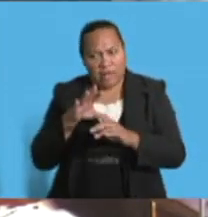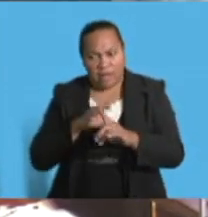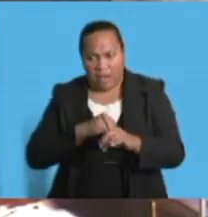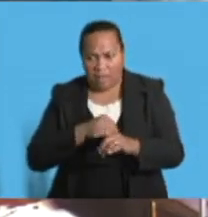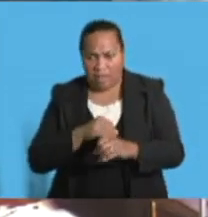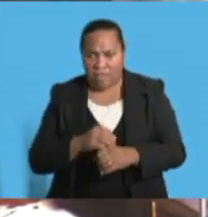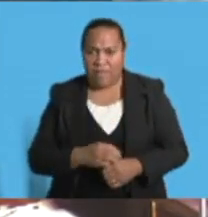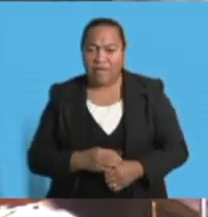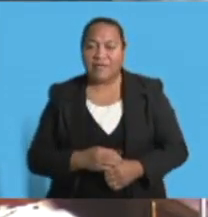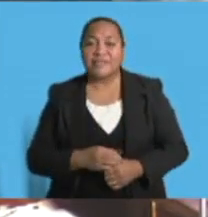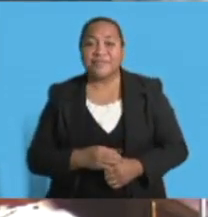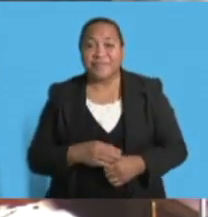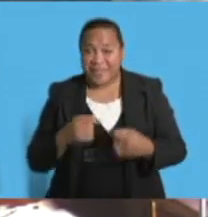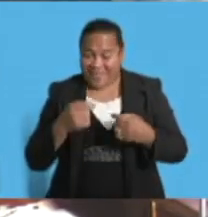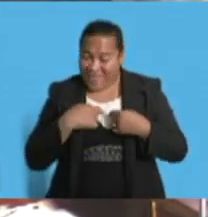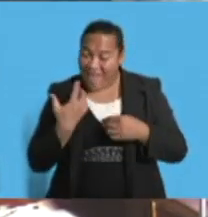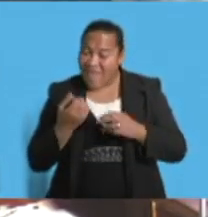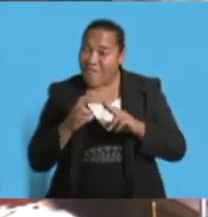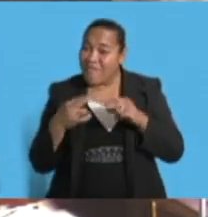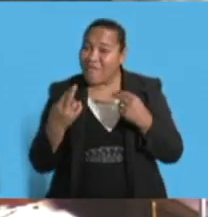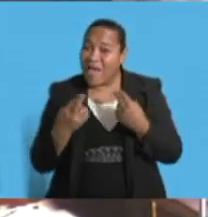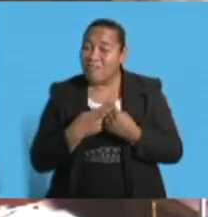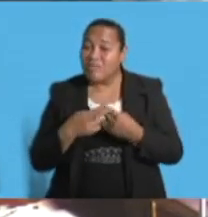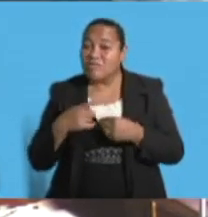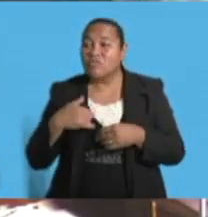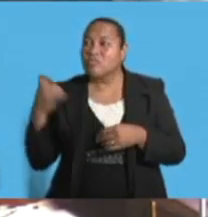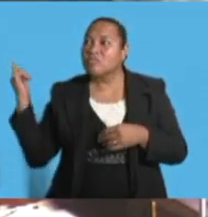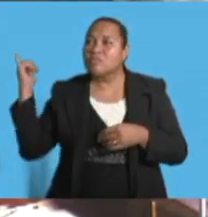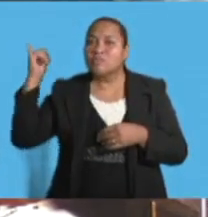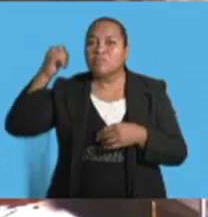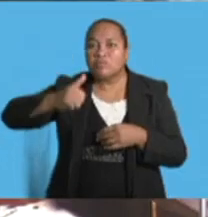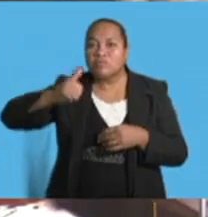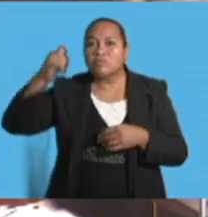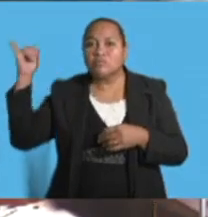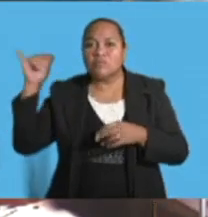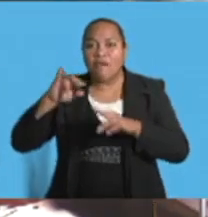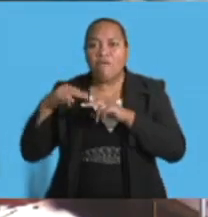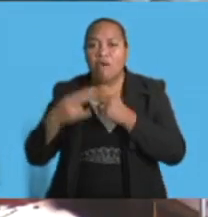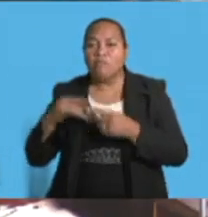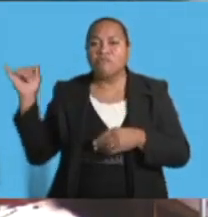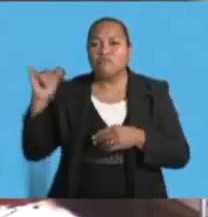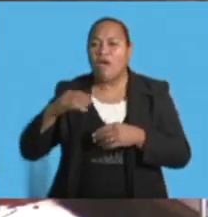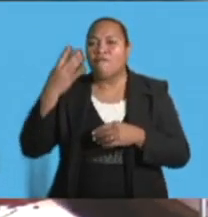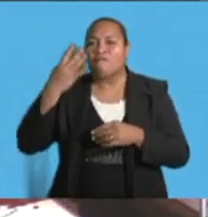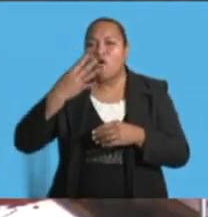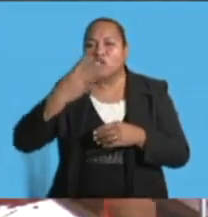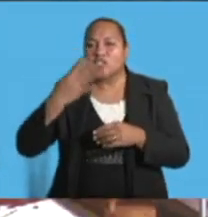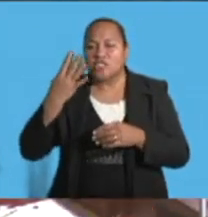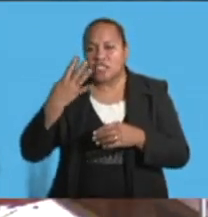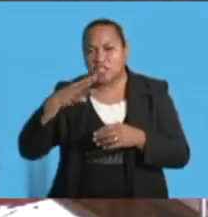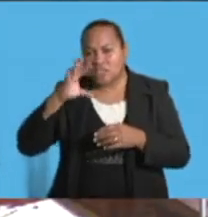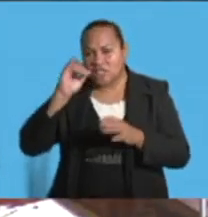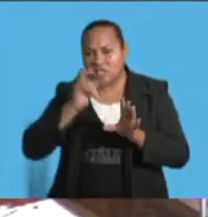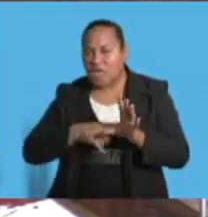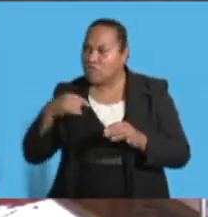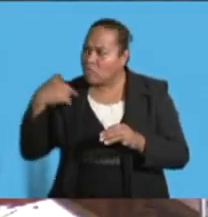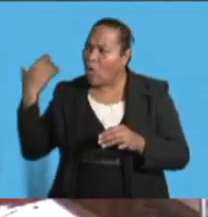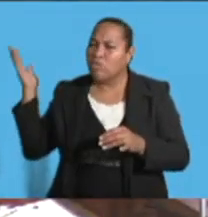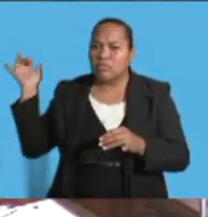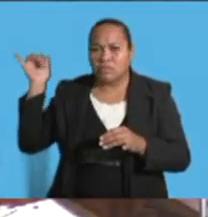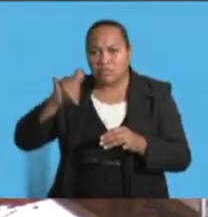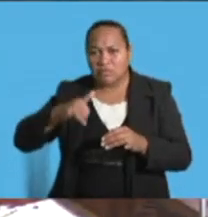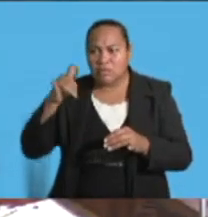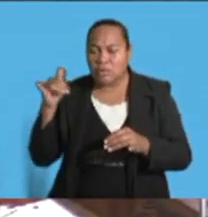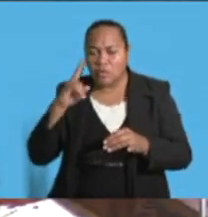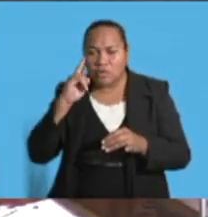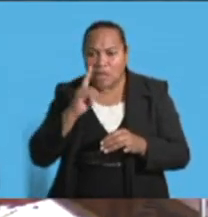Very good indicator. I have family who travel from overseas regularly and have been doing so for the past 40 years, Madam Speaker. They tell me that the